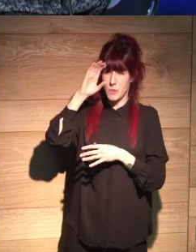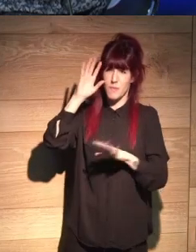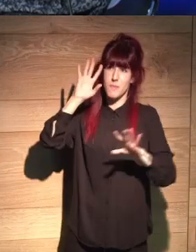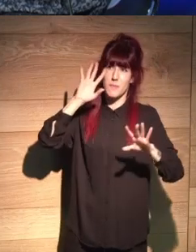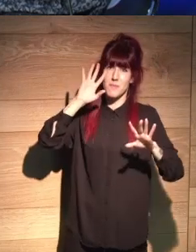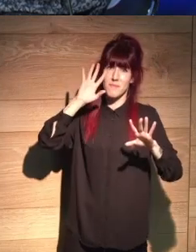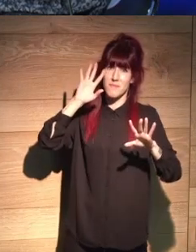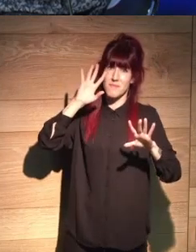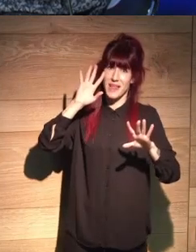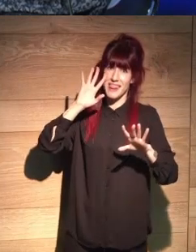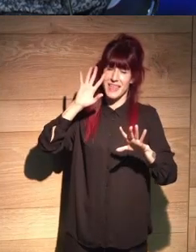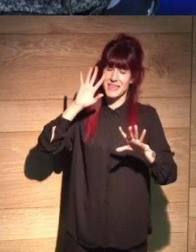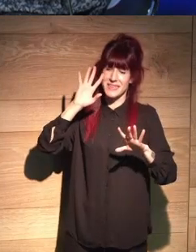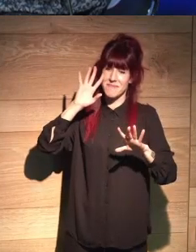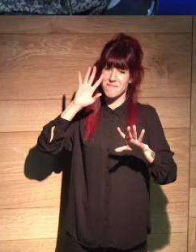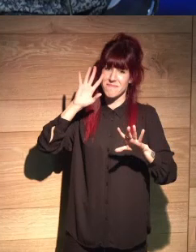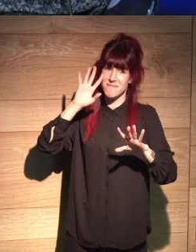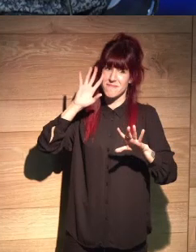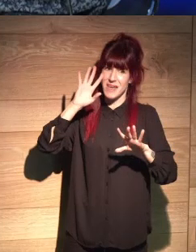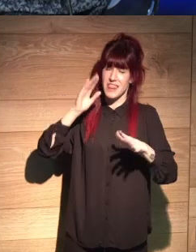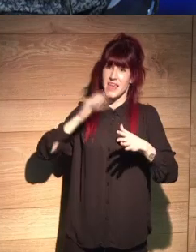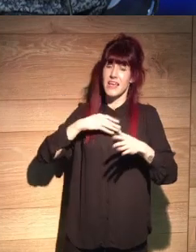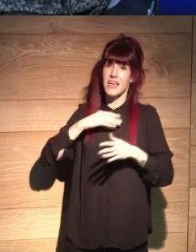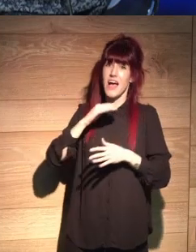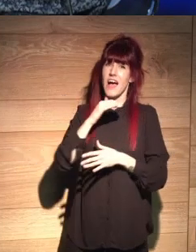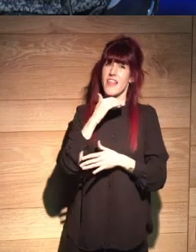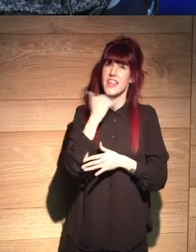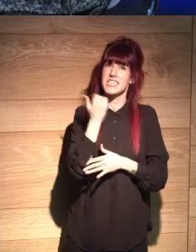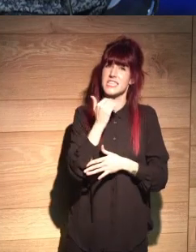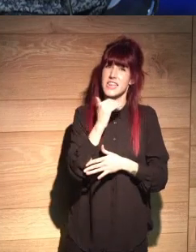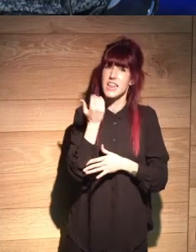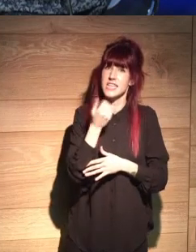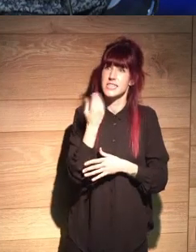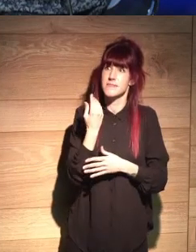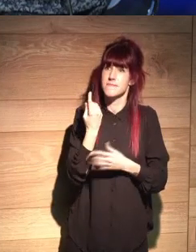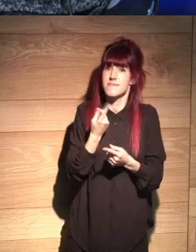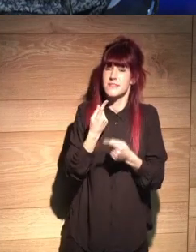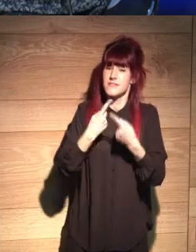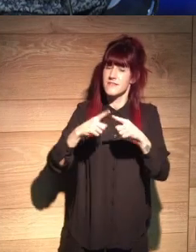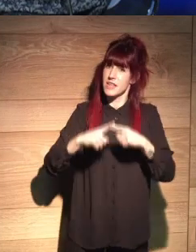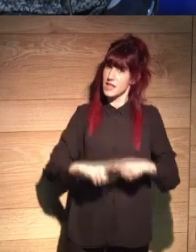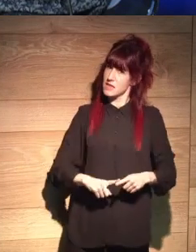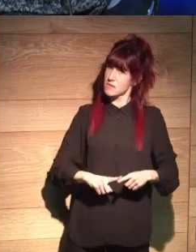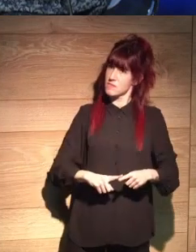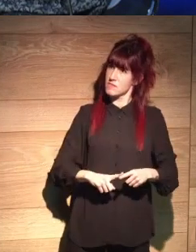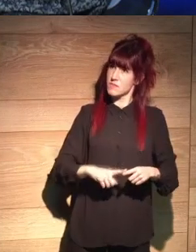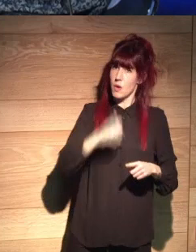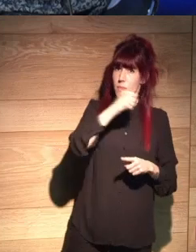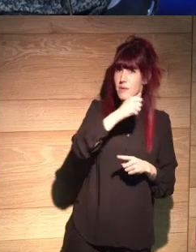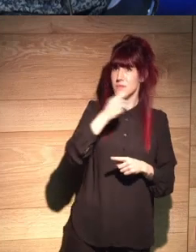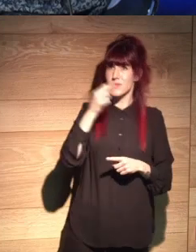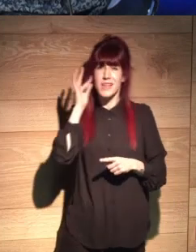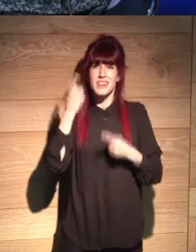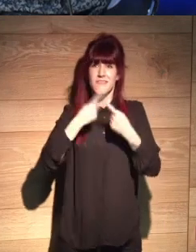Parece ser que hay, claro, distintas destrezas cada... It seems that there are different skills. Each of us has